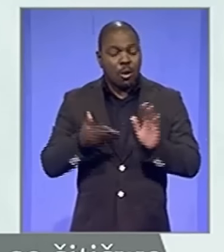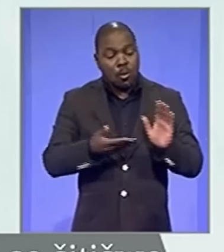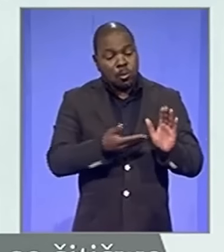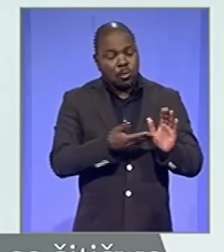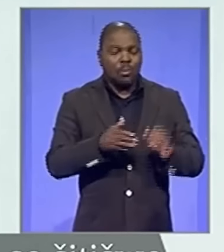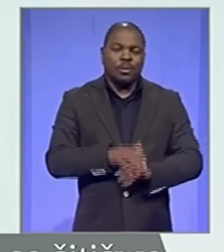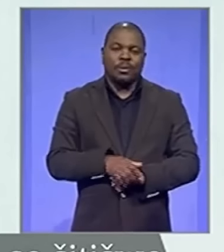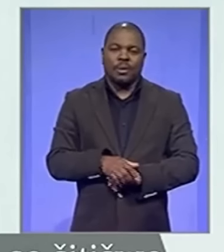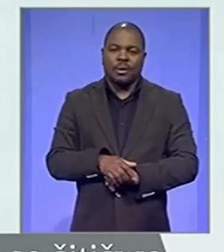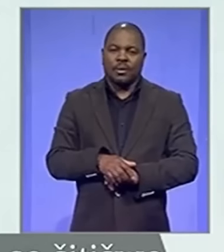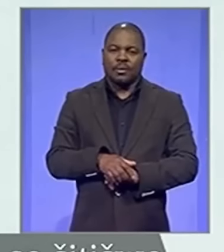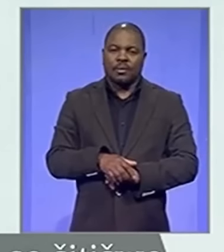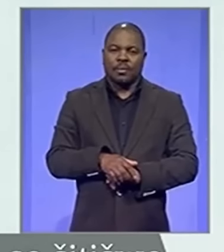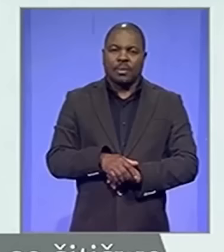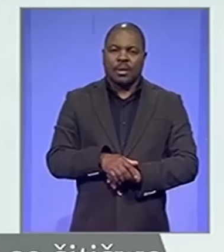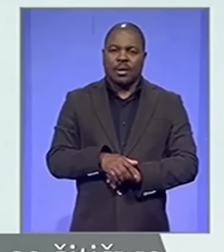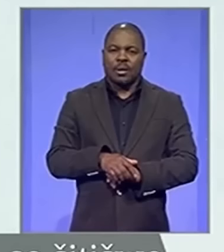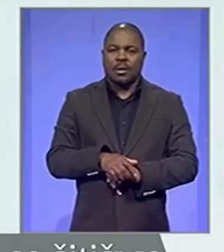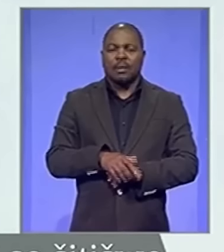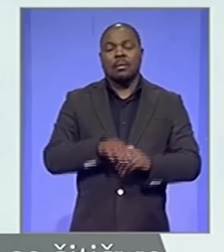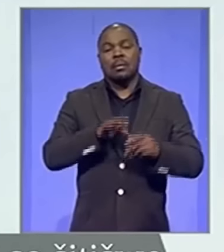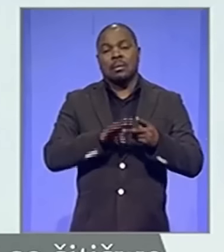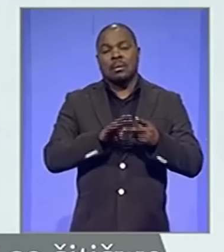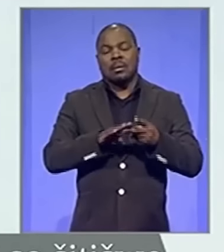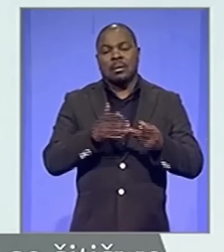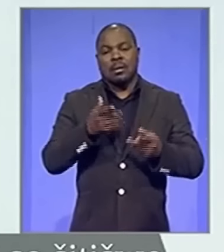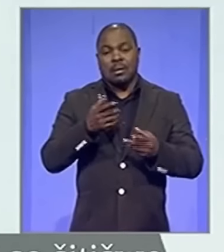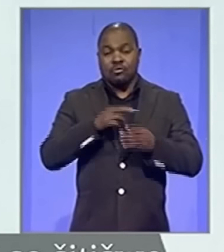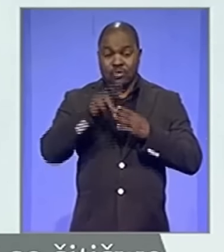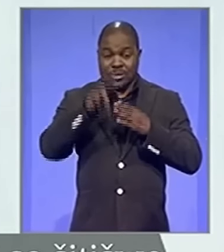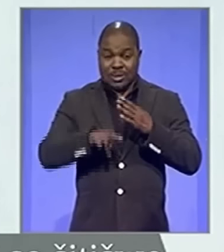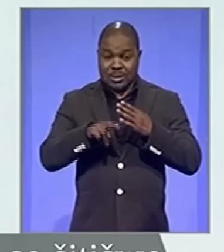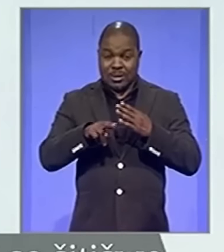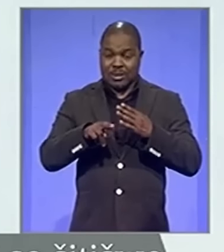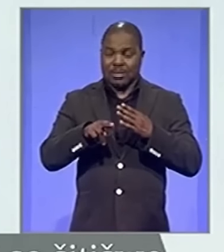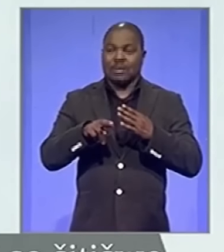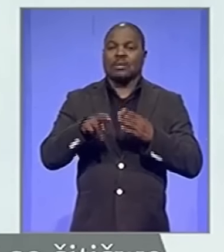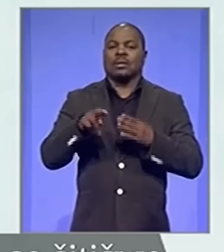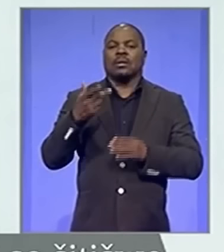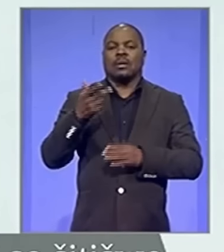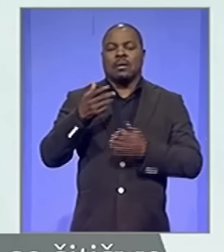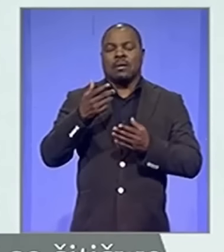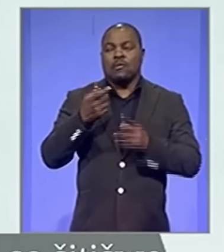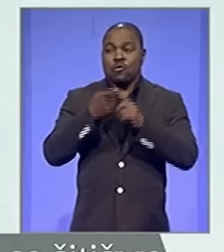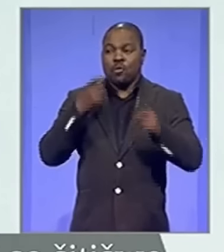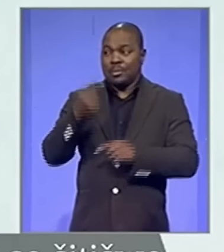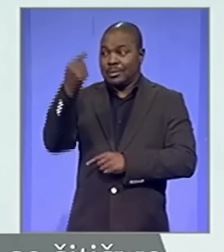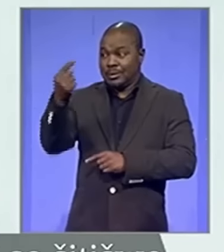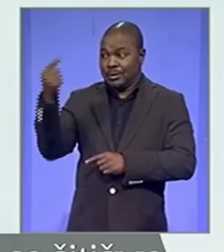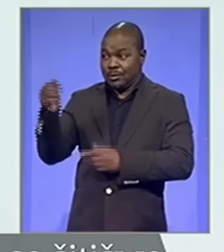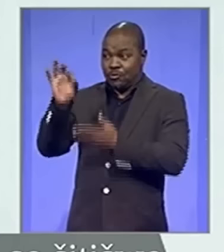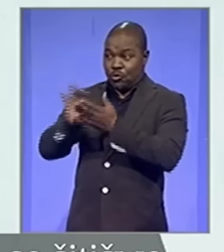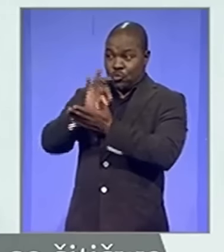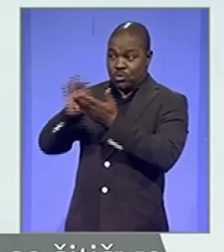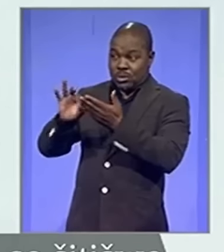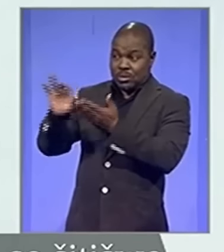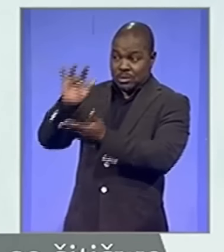matter of substantial import is that the results of each voting station, once